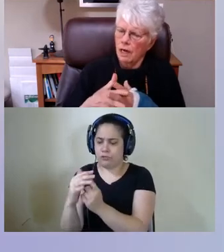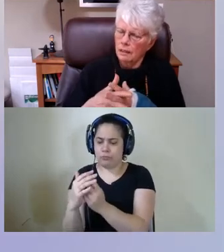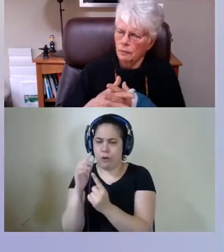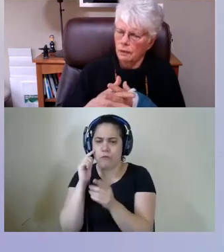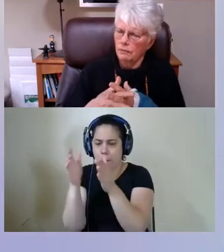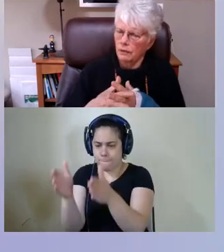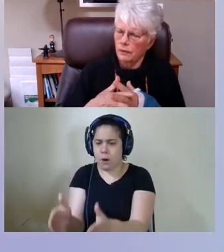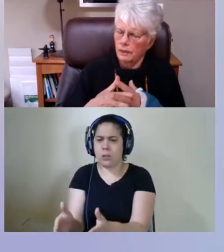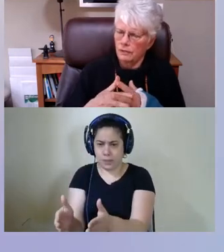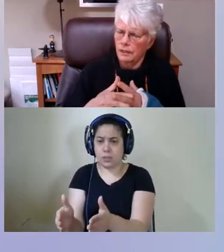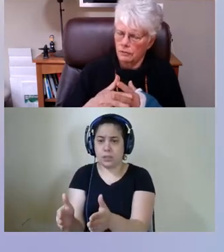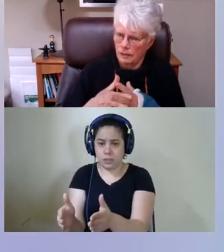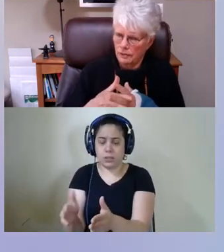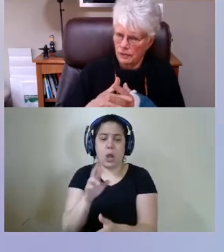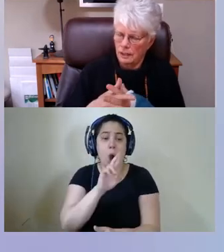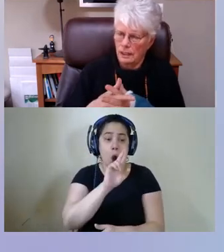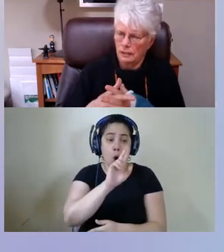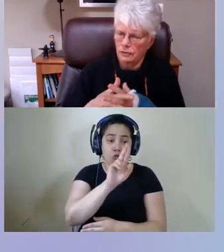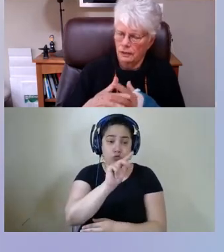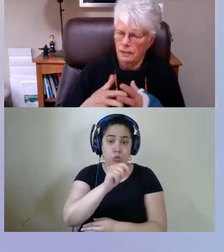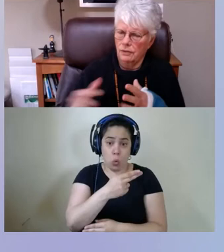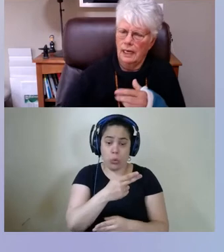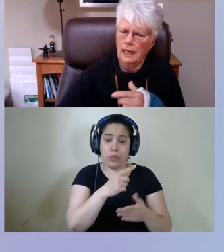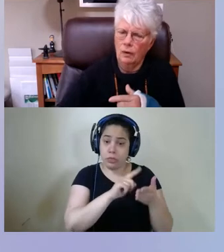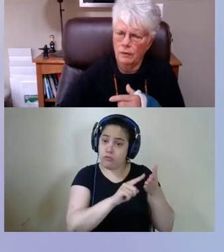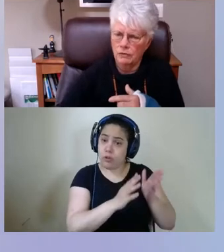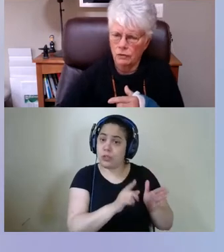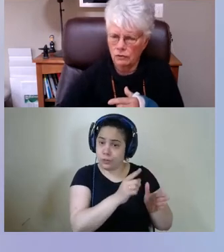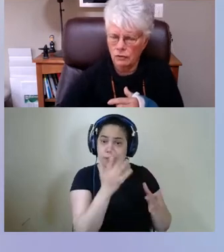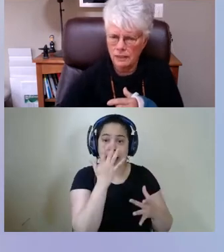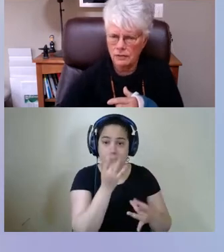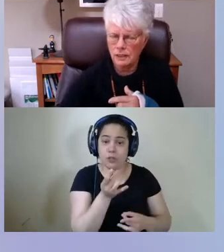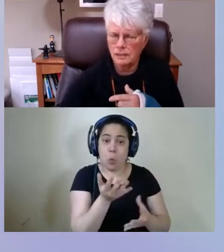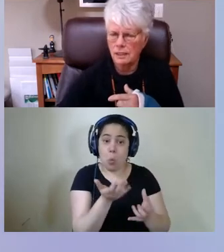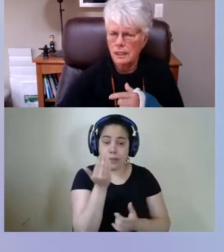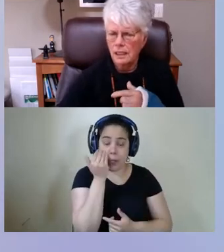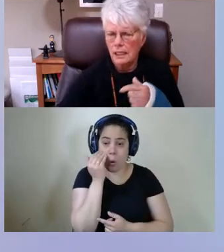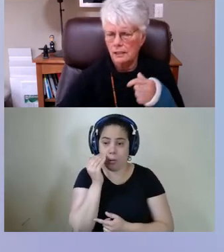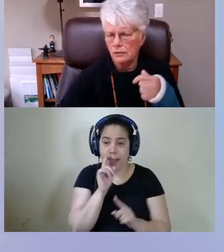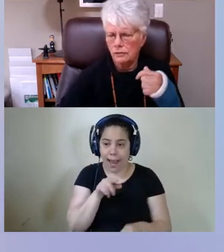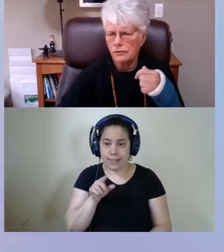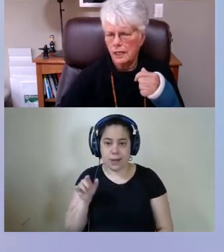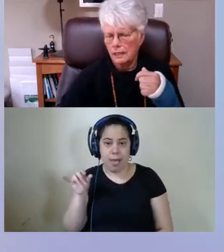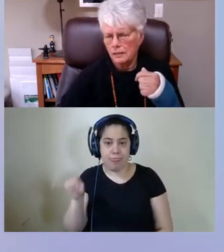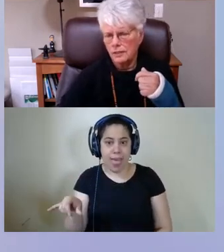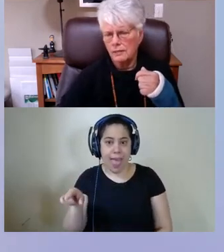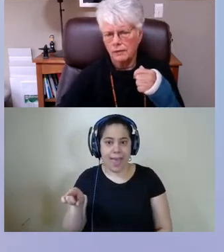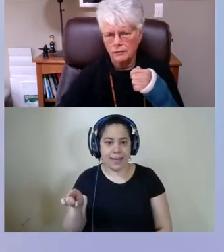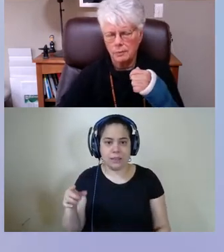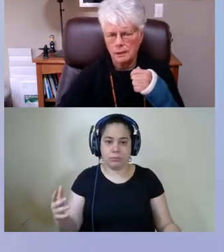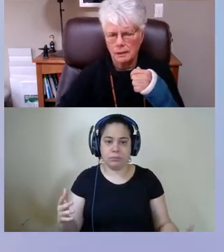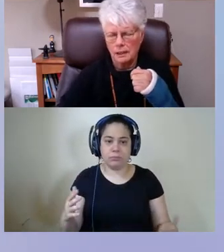a lot of what Ruth is interested in, actually, is how this all translates into